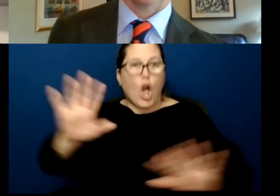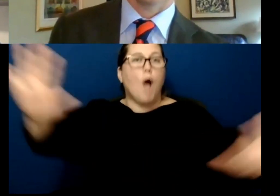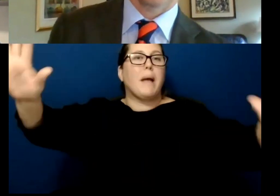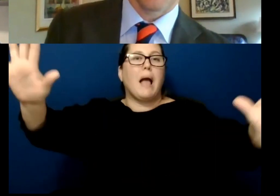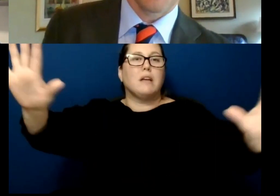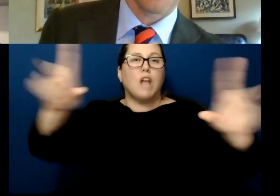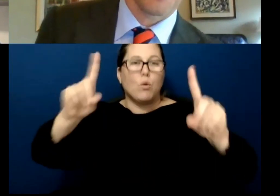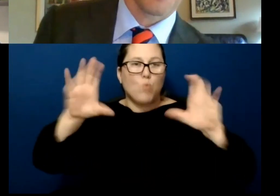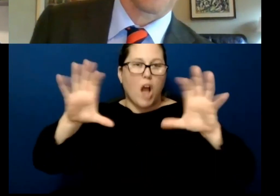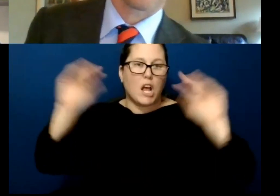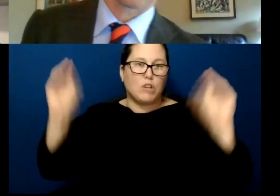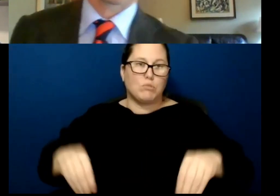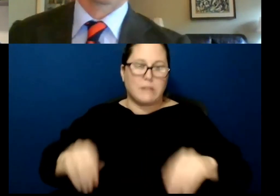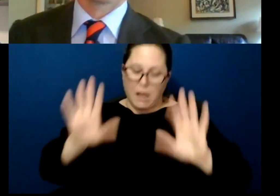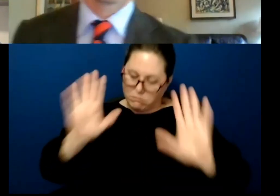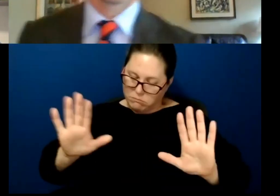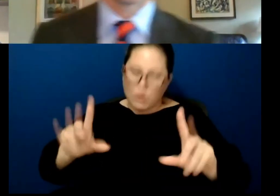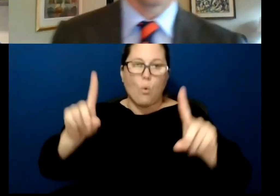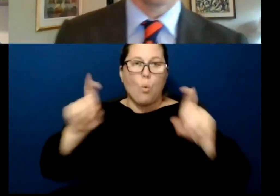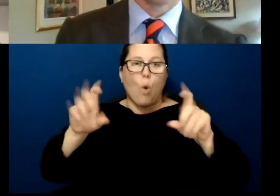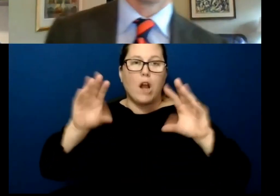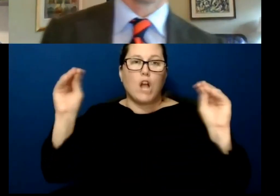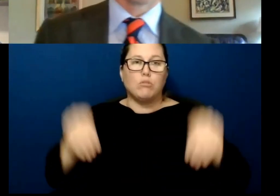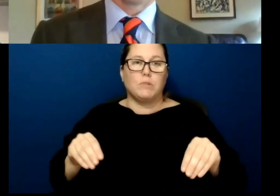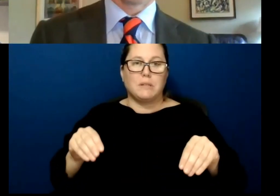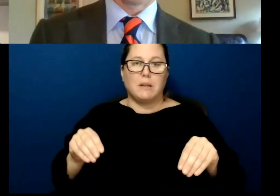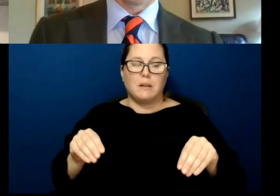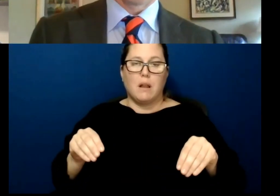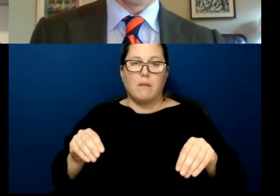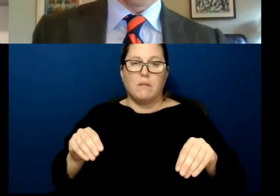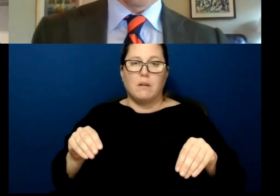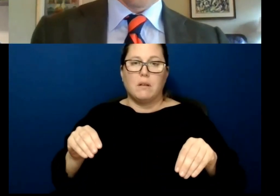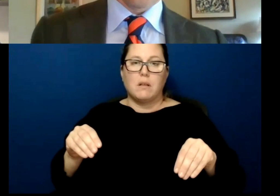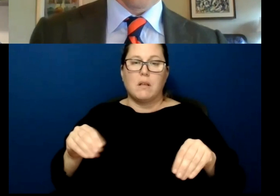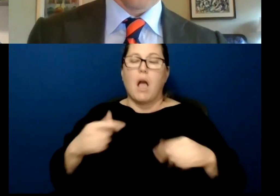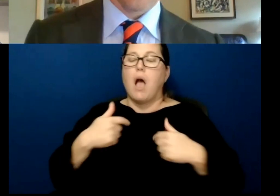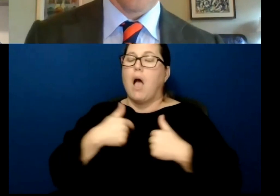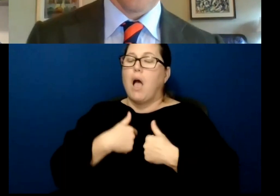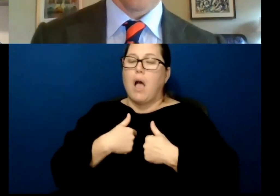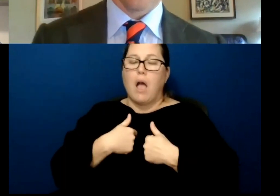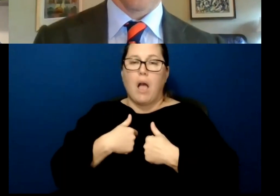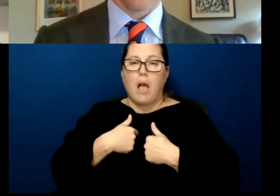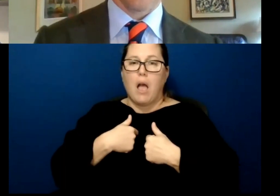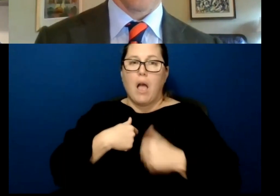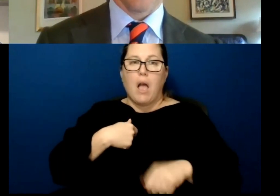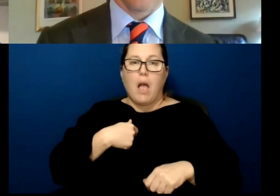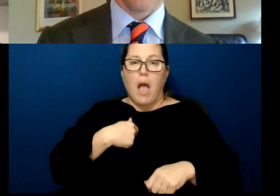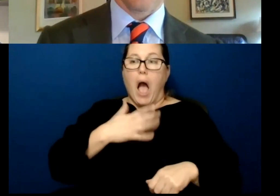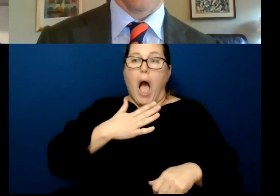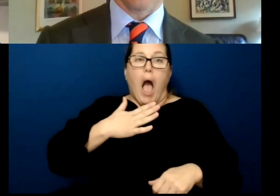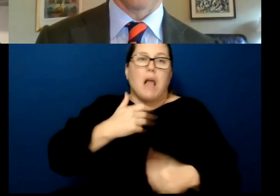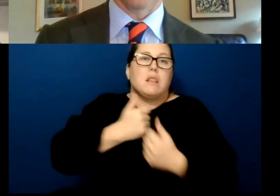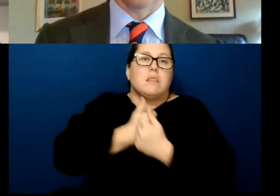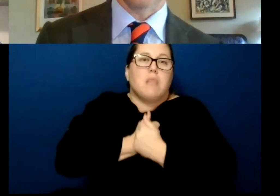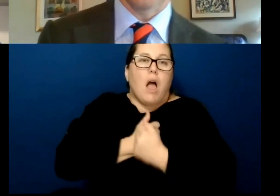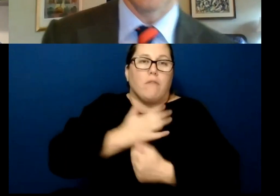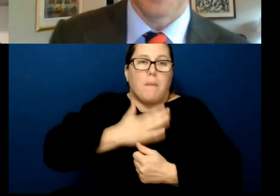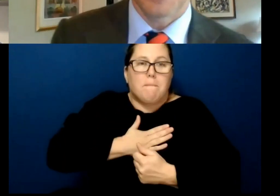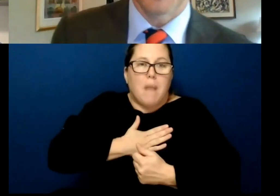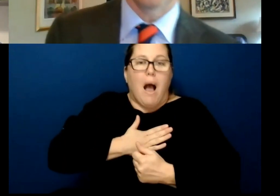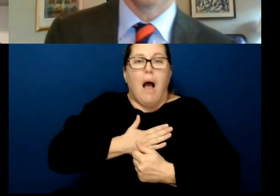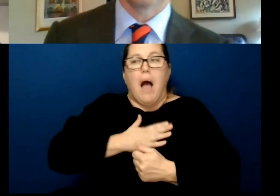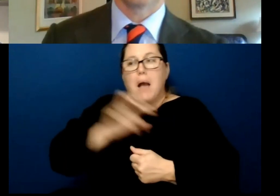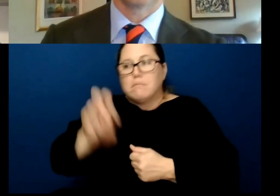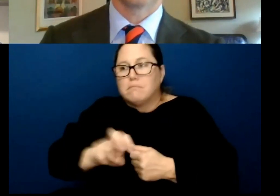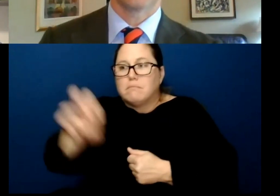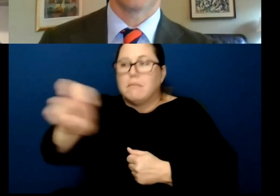100%. 100%. I have nothing but love for the path that I took. I mean, I loved being